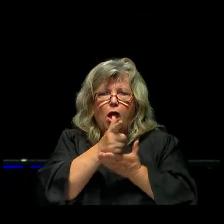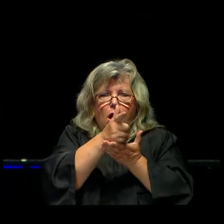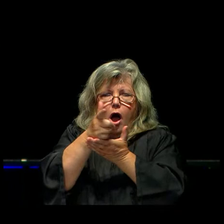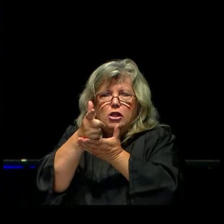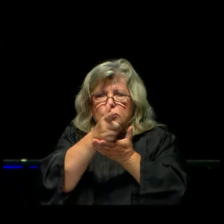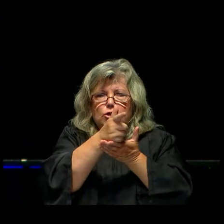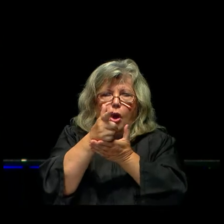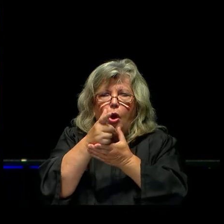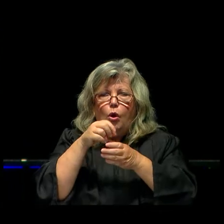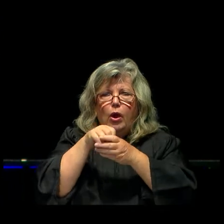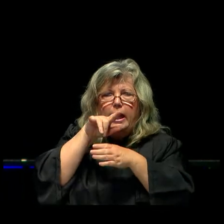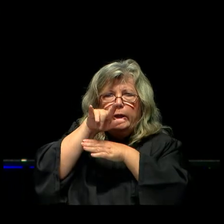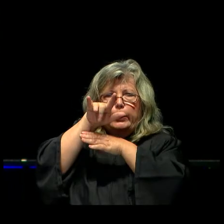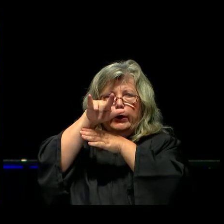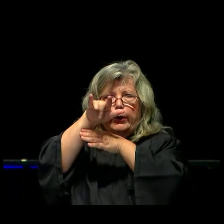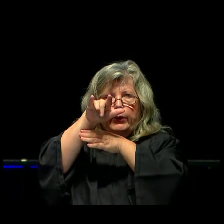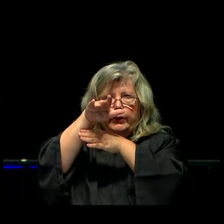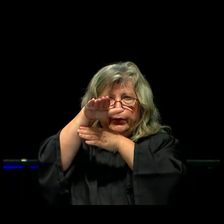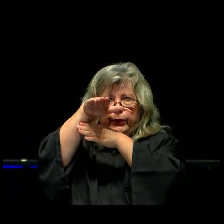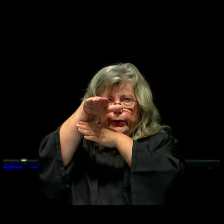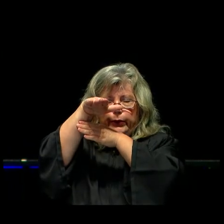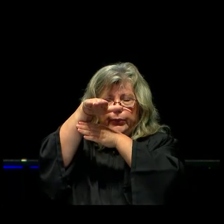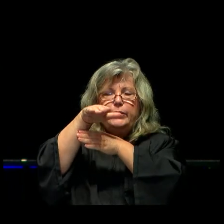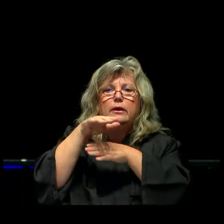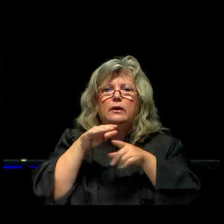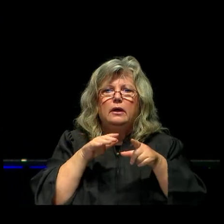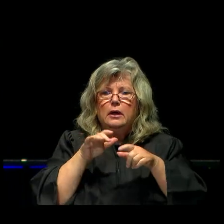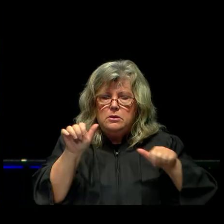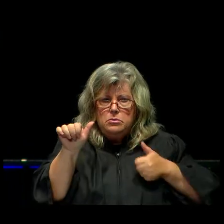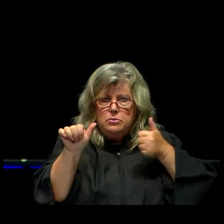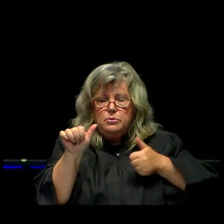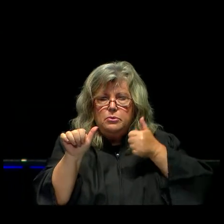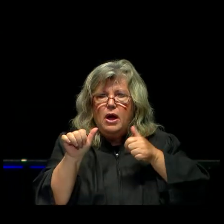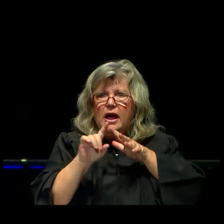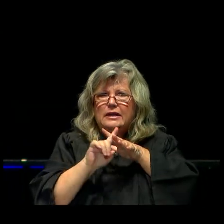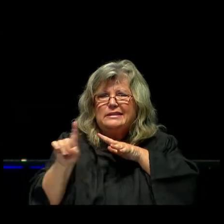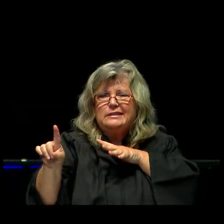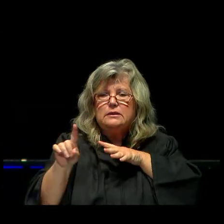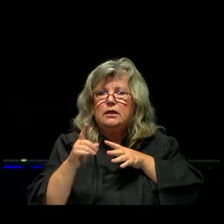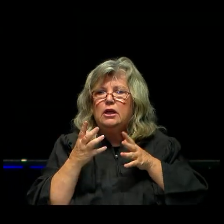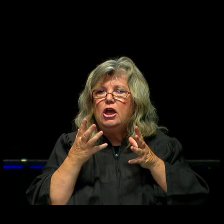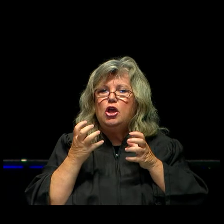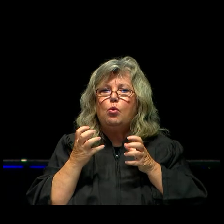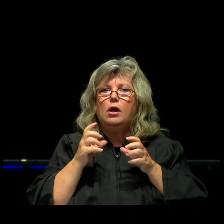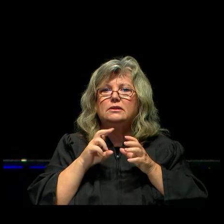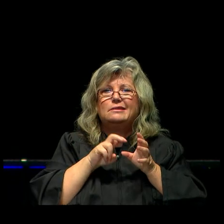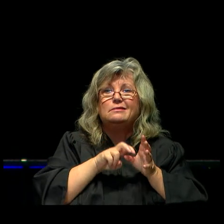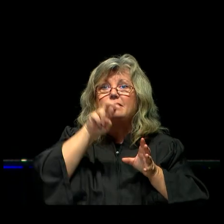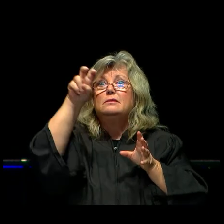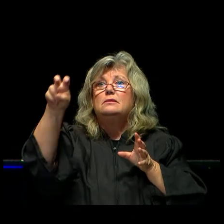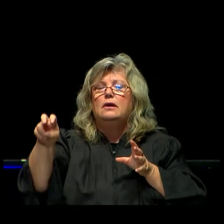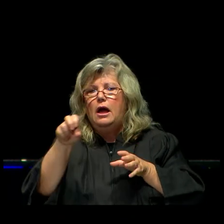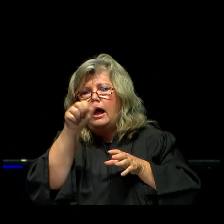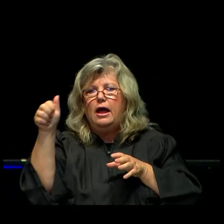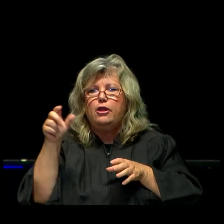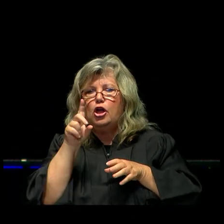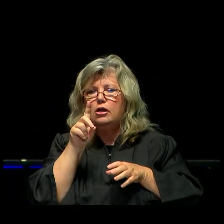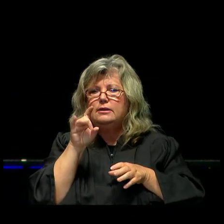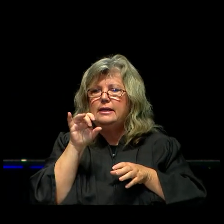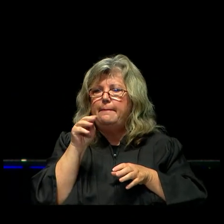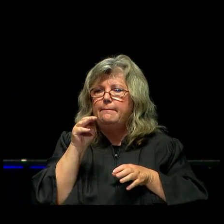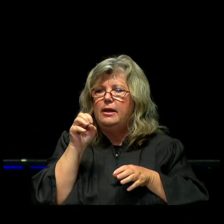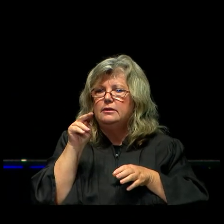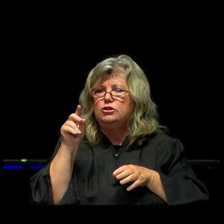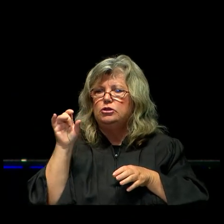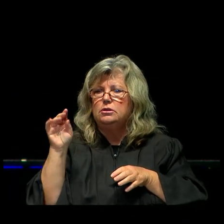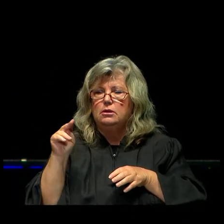being chased by the Imperial forces, and he's got to get out of there, and he wants to get into another dimension. Sort of like I